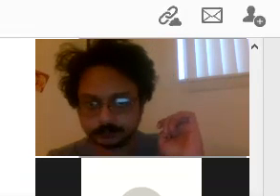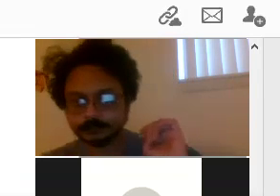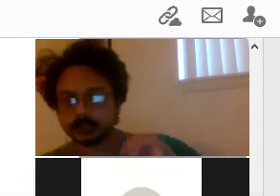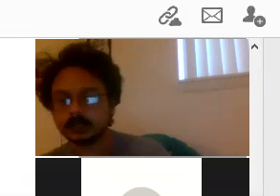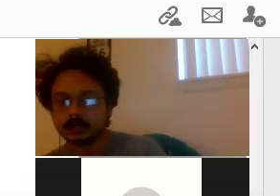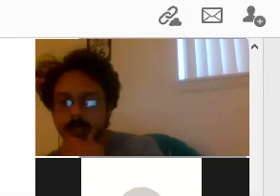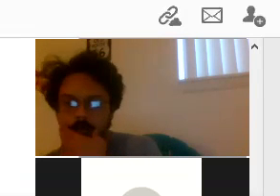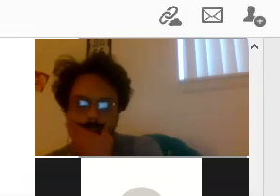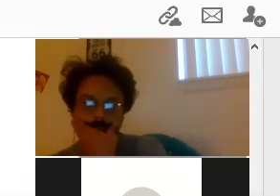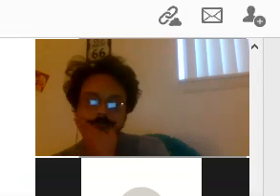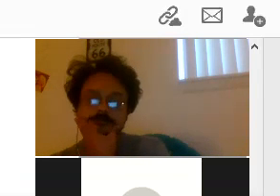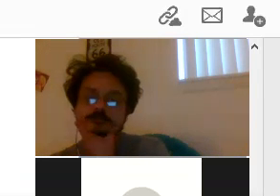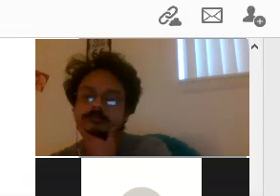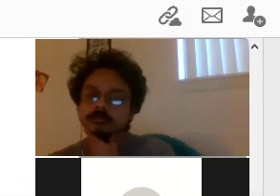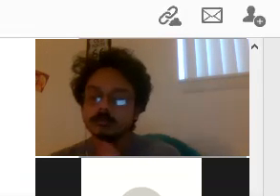Okay.